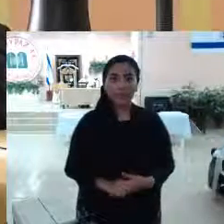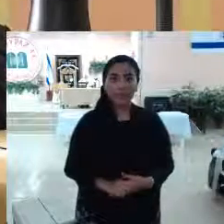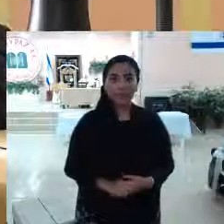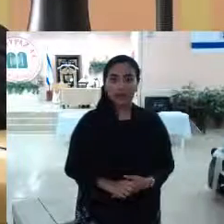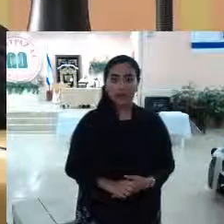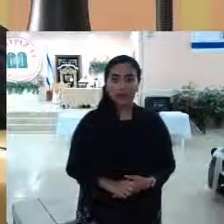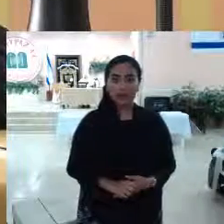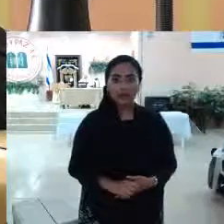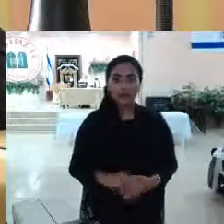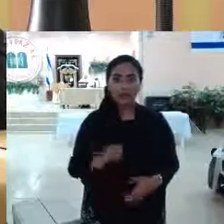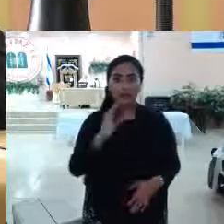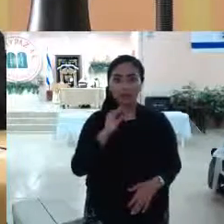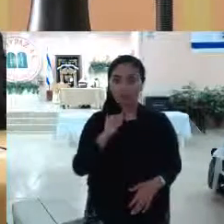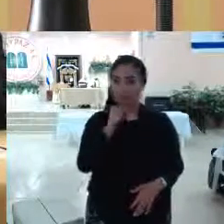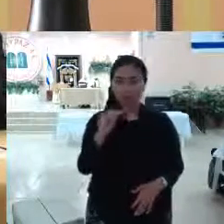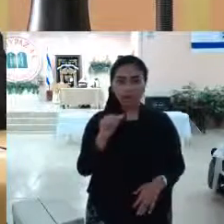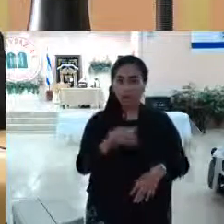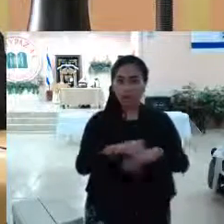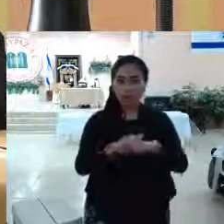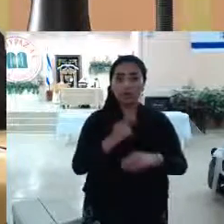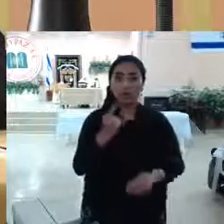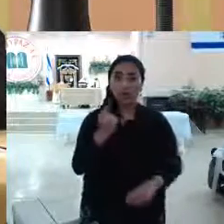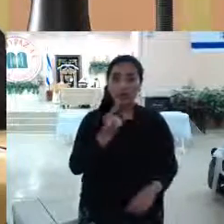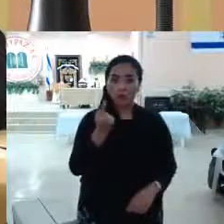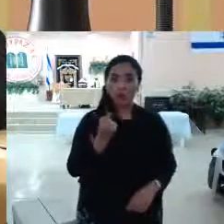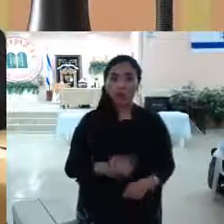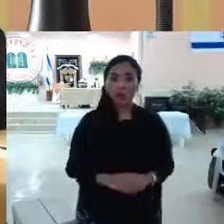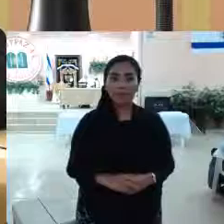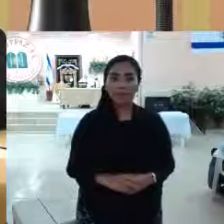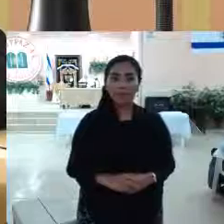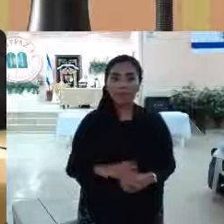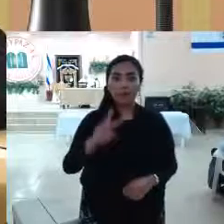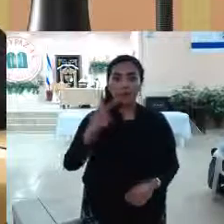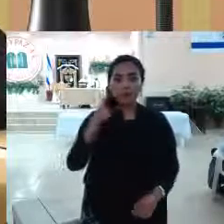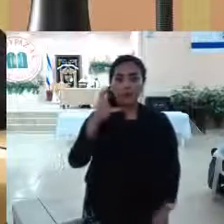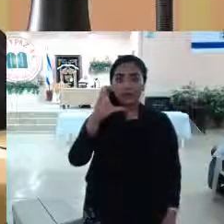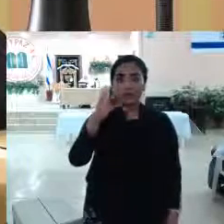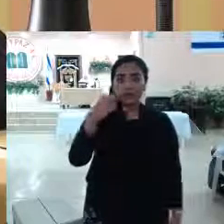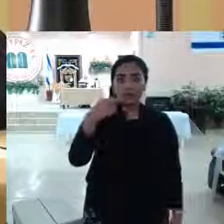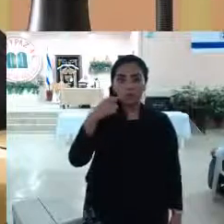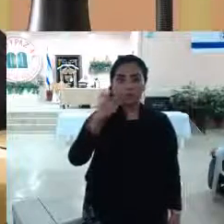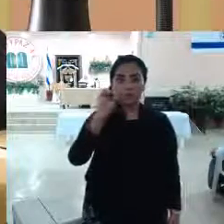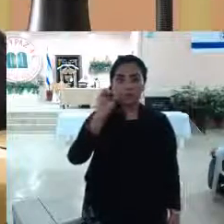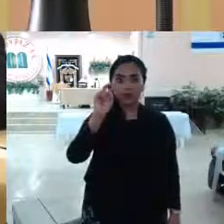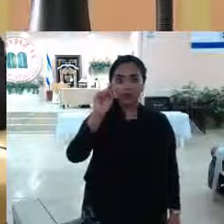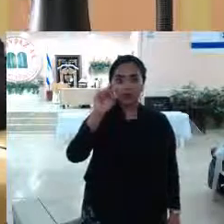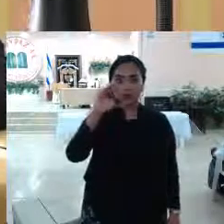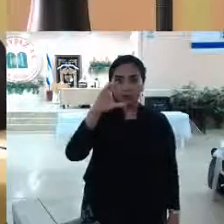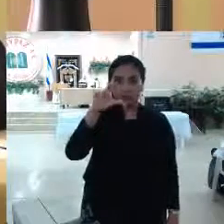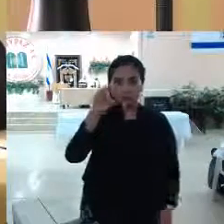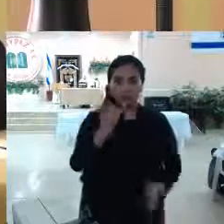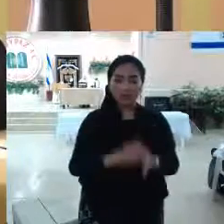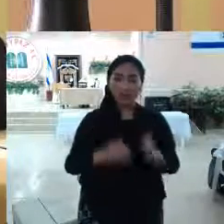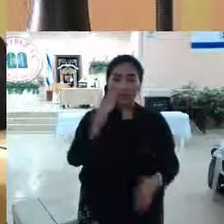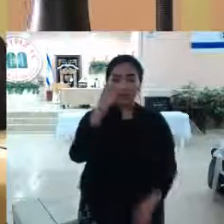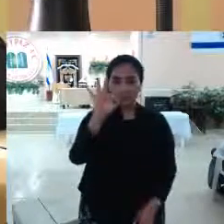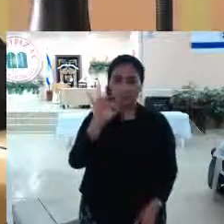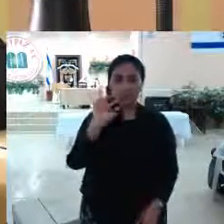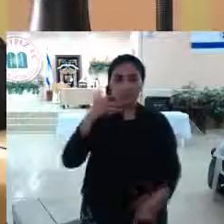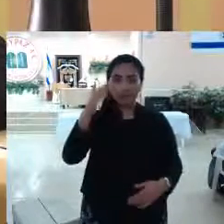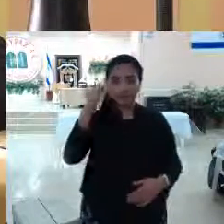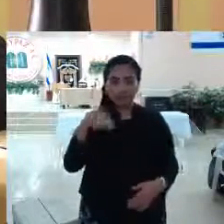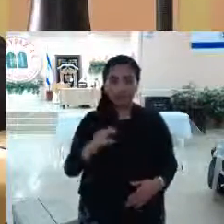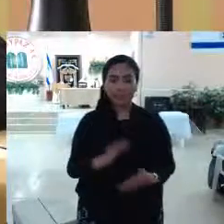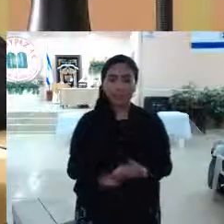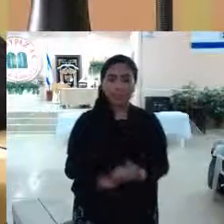se va a leer en inglés. it's not going Por to be favor, read in English, simplemente, please only. Segunda de Crónicas Second book 29. of Chronicles Después 29. voy a leer